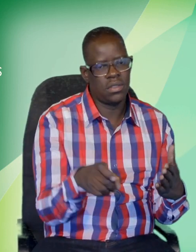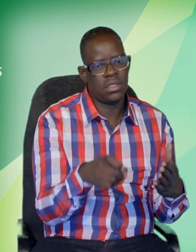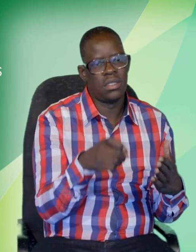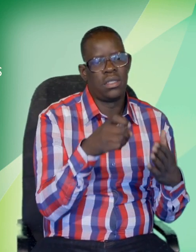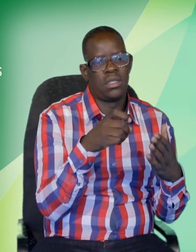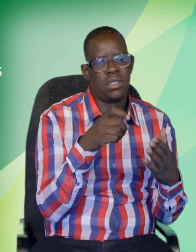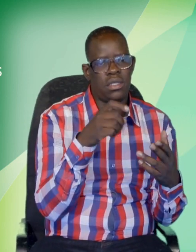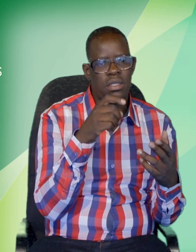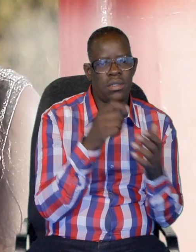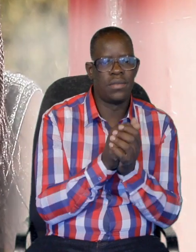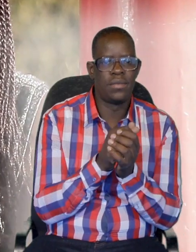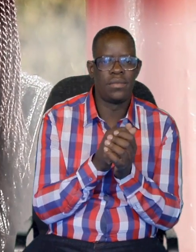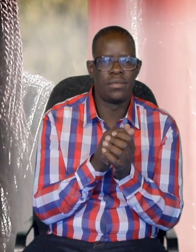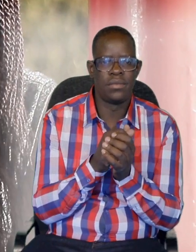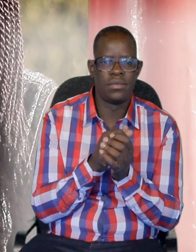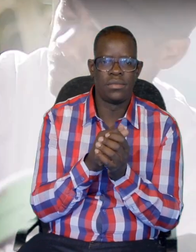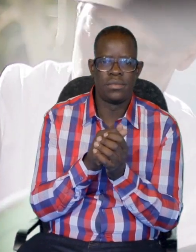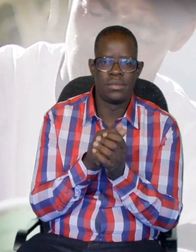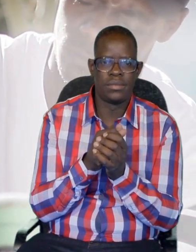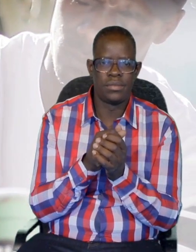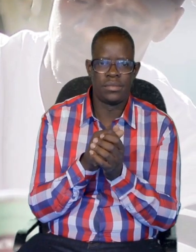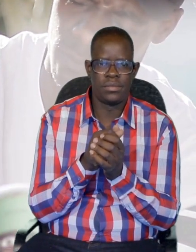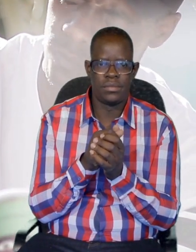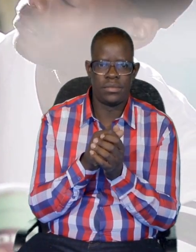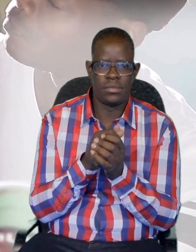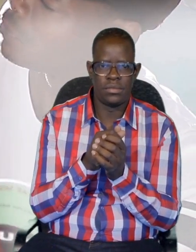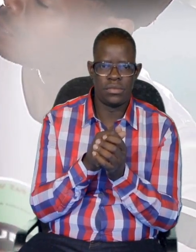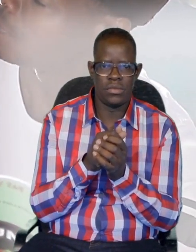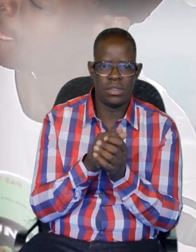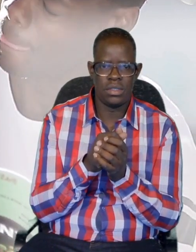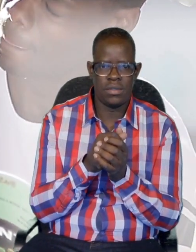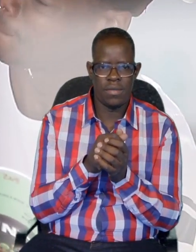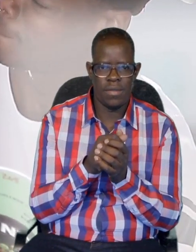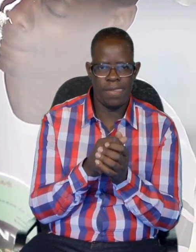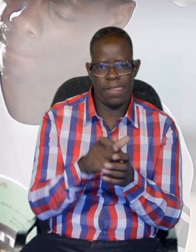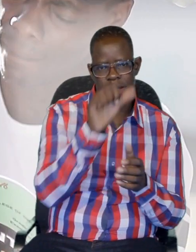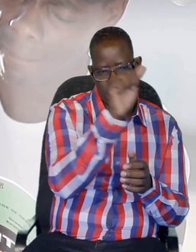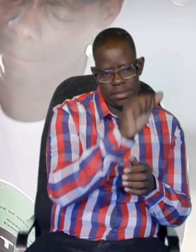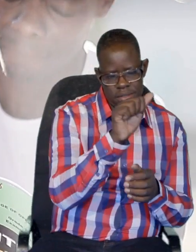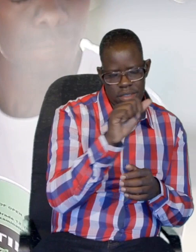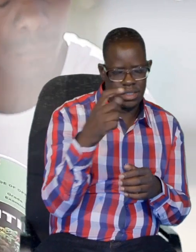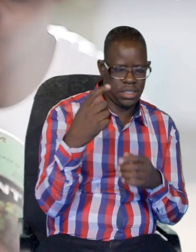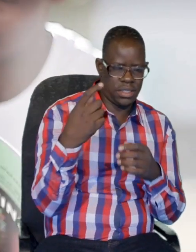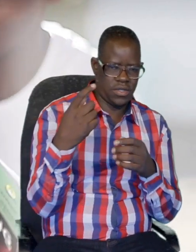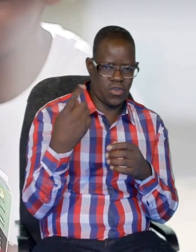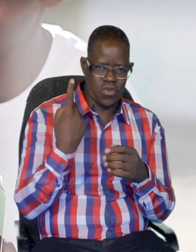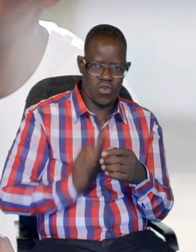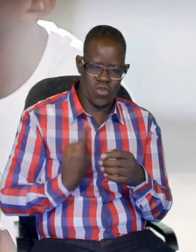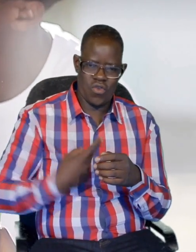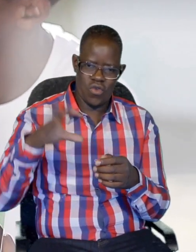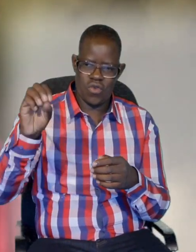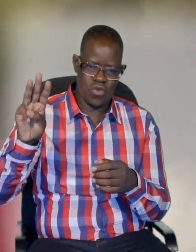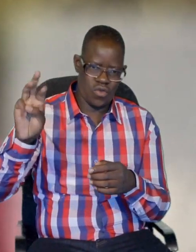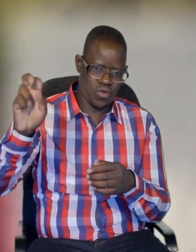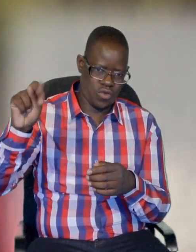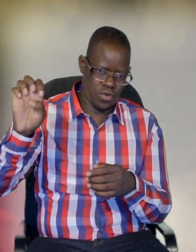business. I can see that this transaction has affected two sides, the assets and the owner's equity. Let's look at